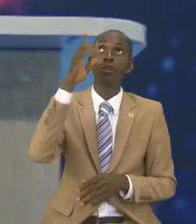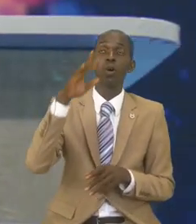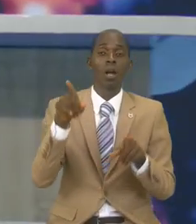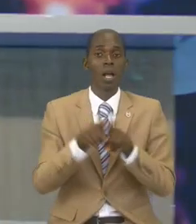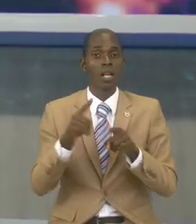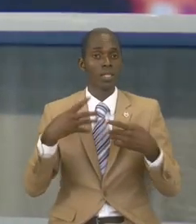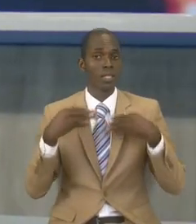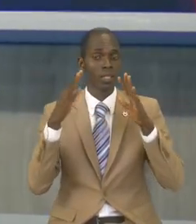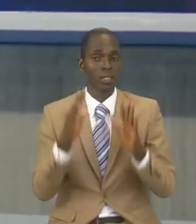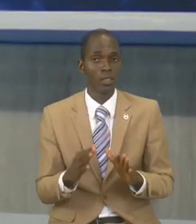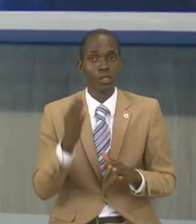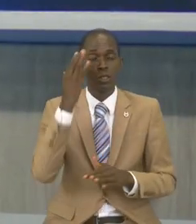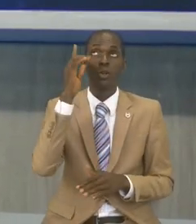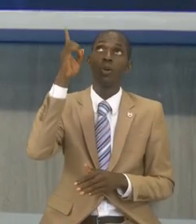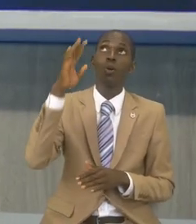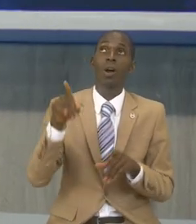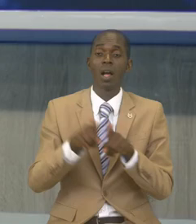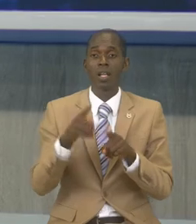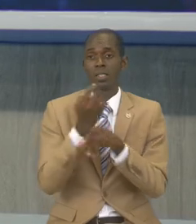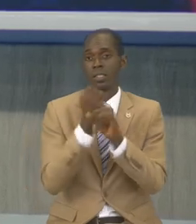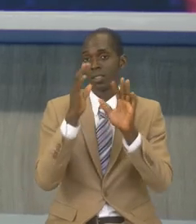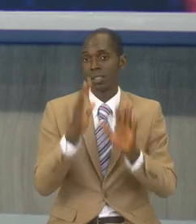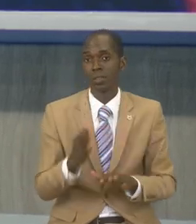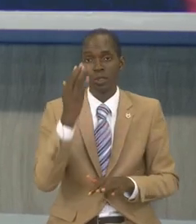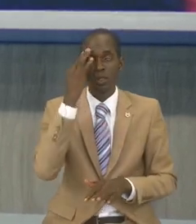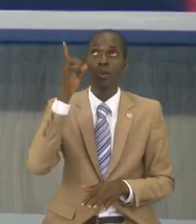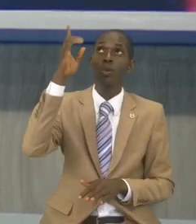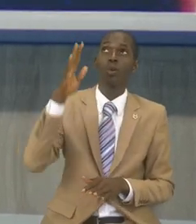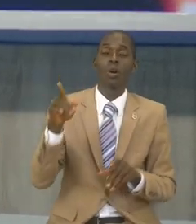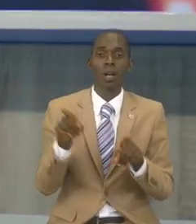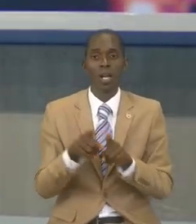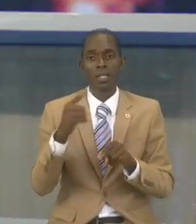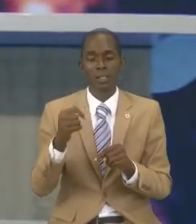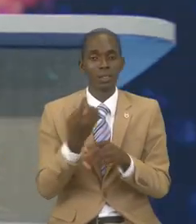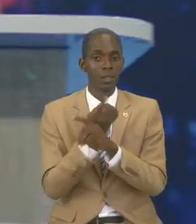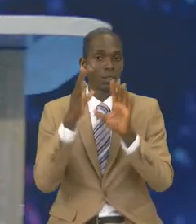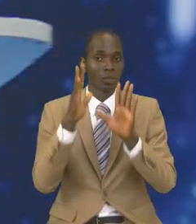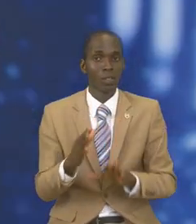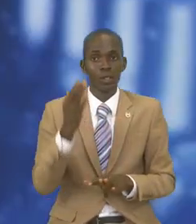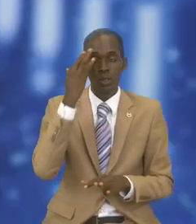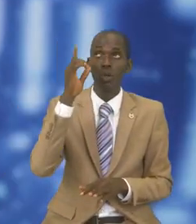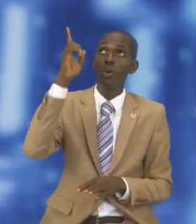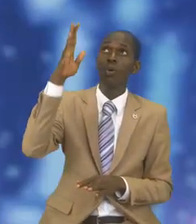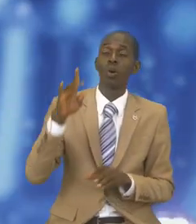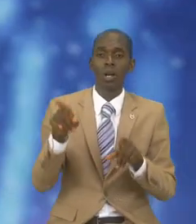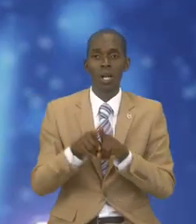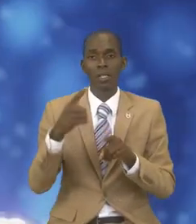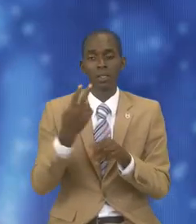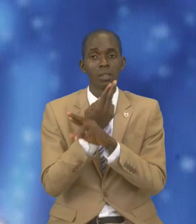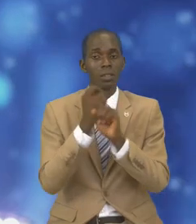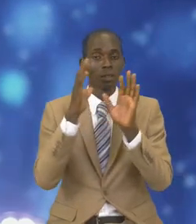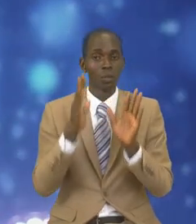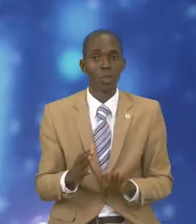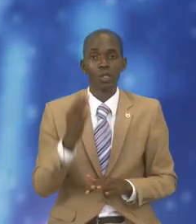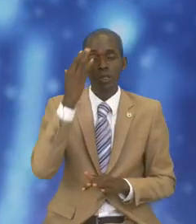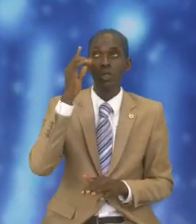know their God as the savior, they know their God as the deliverer, they know their God as the redeemer, they know